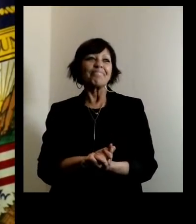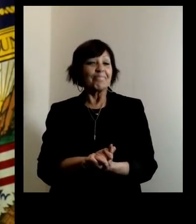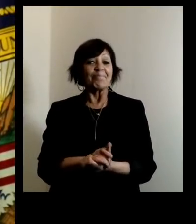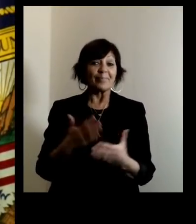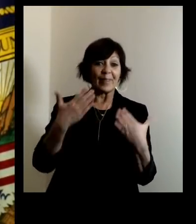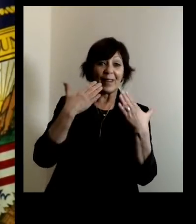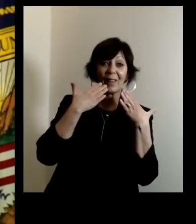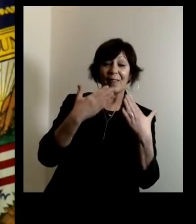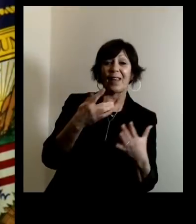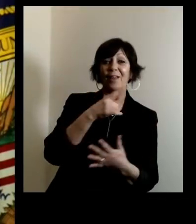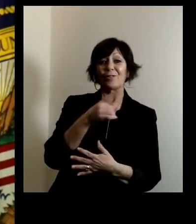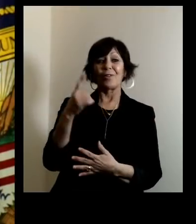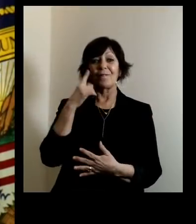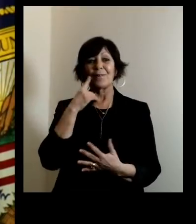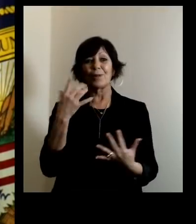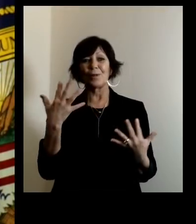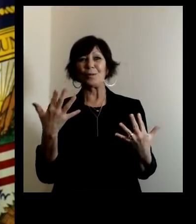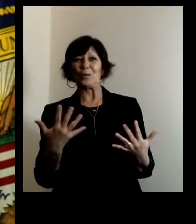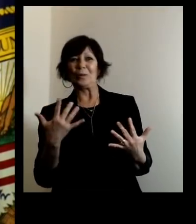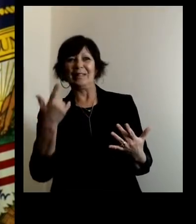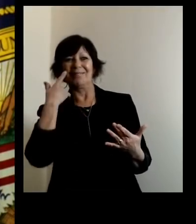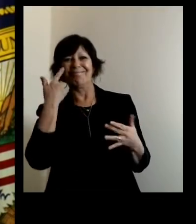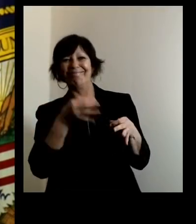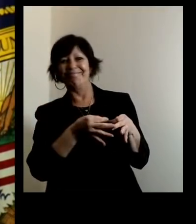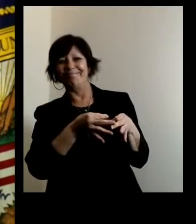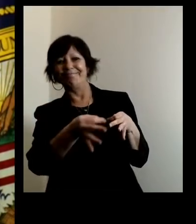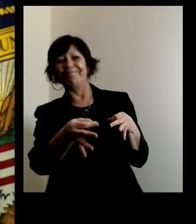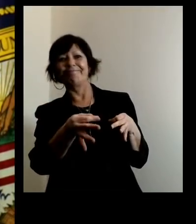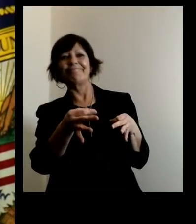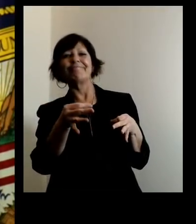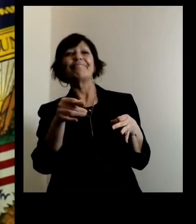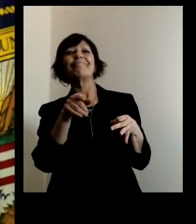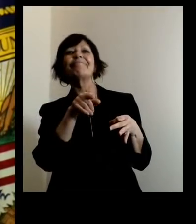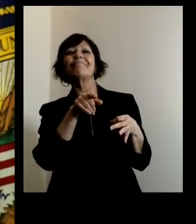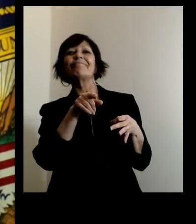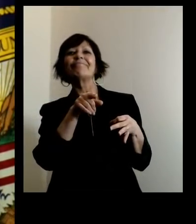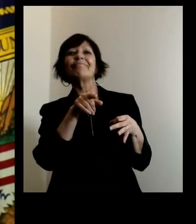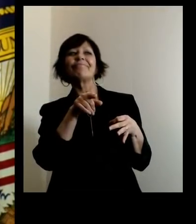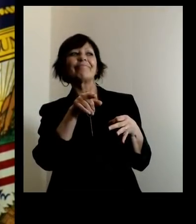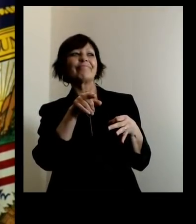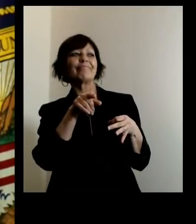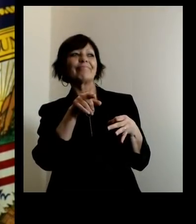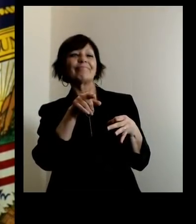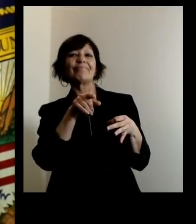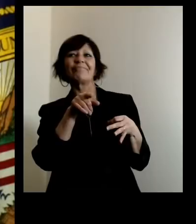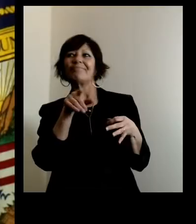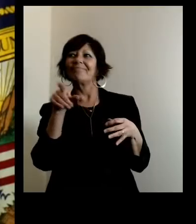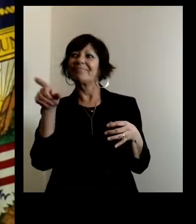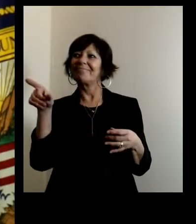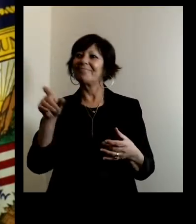Thank you for the waiting and the delay as we watch Vice. We have to.